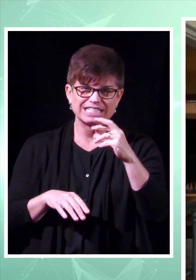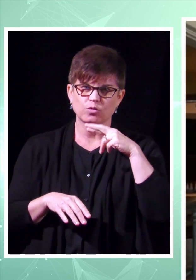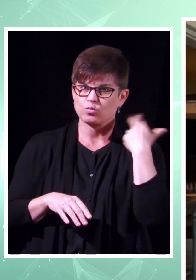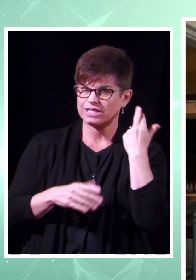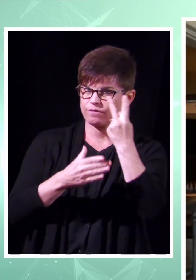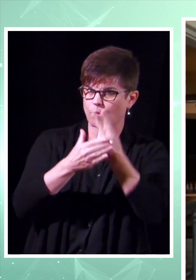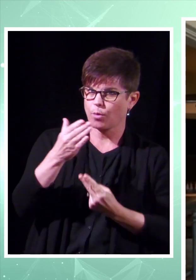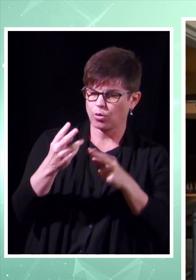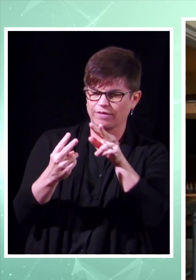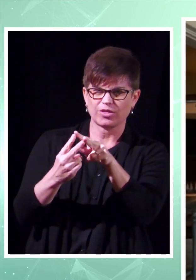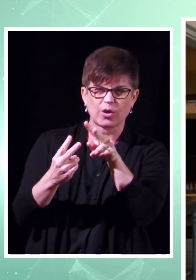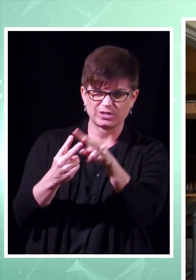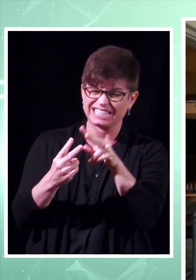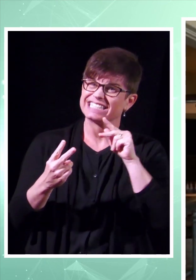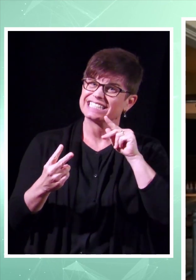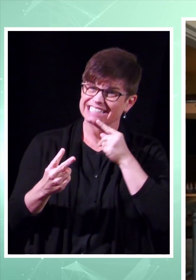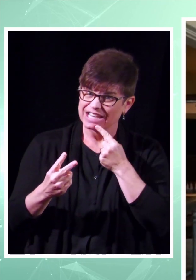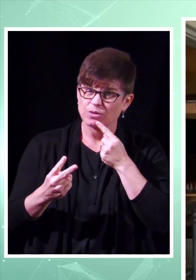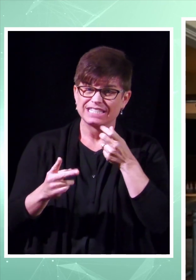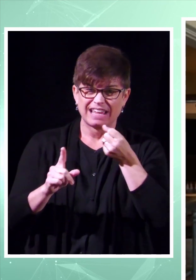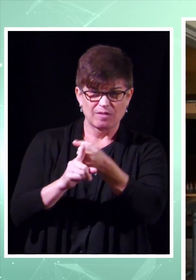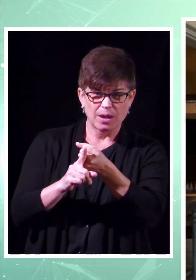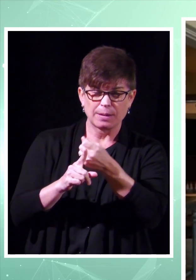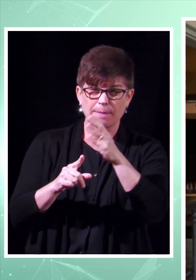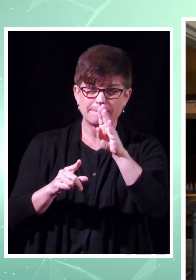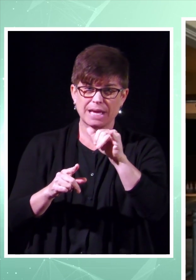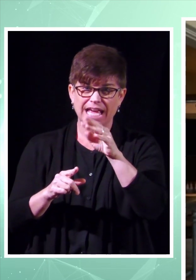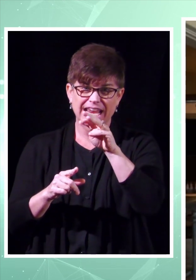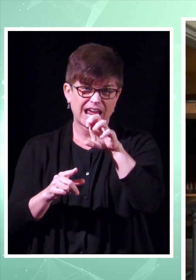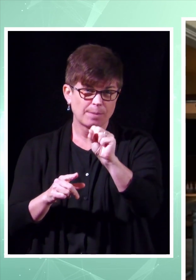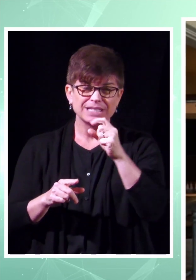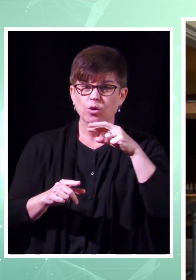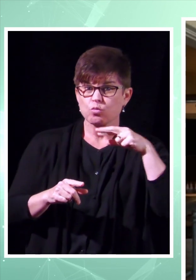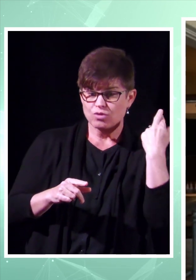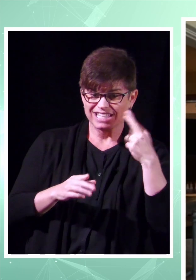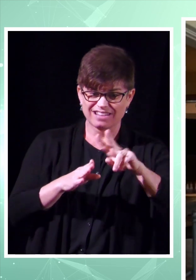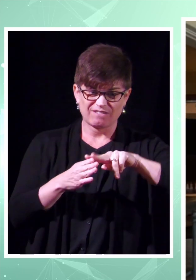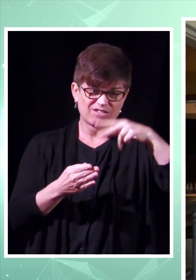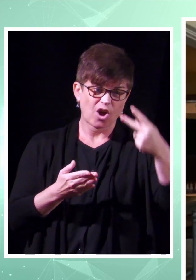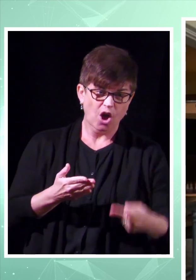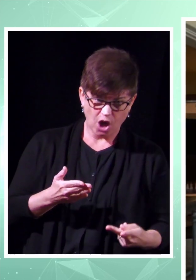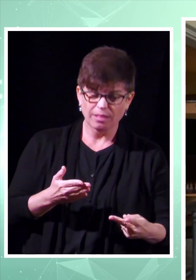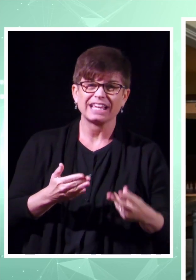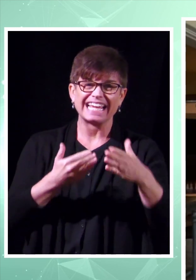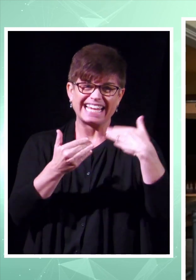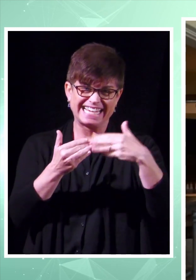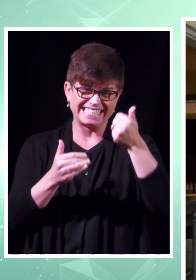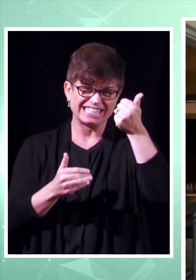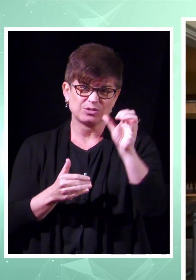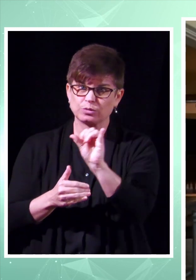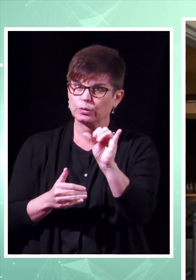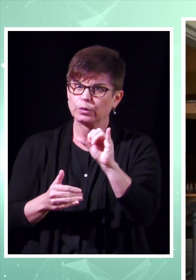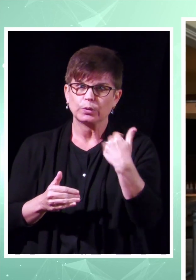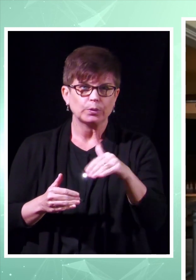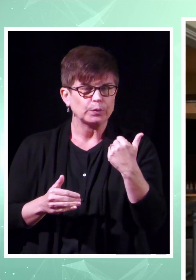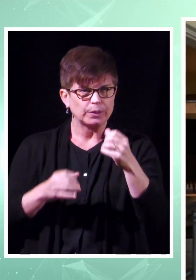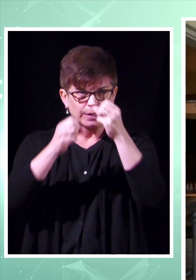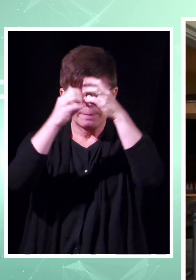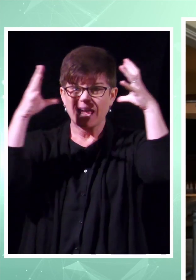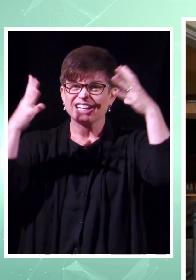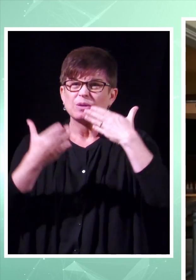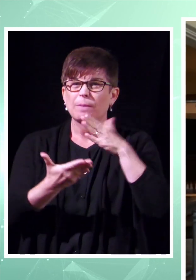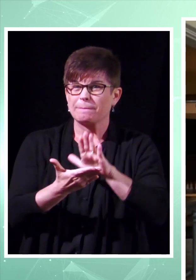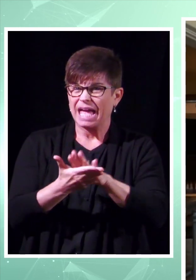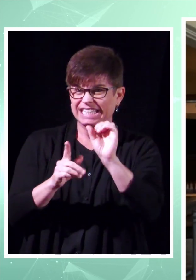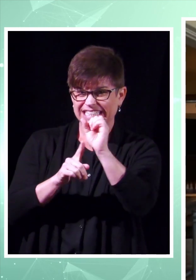very serious, because people impacted by MS are also at risk of falling. And so you can imagine a bad situation where